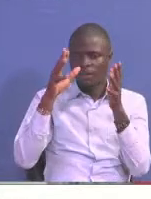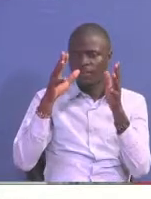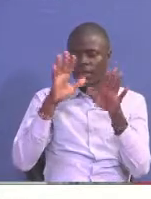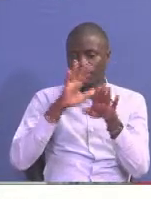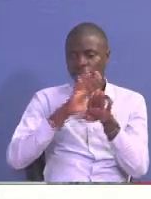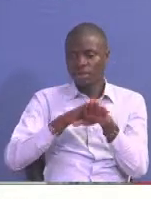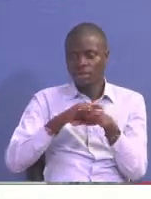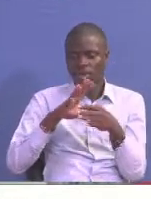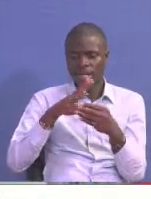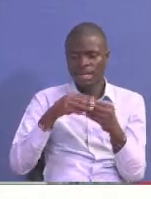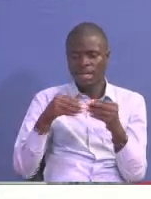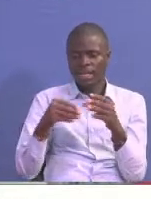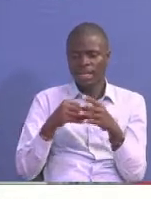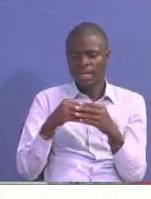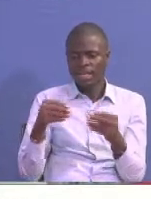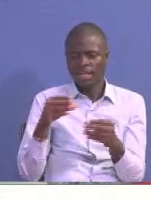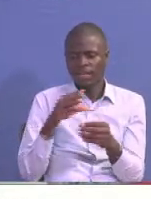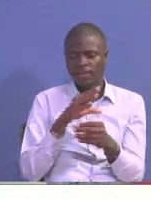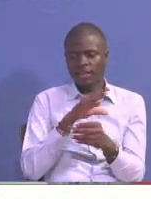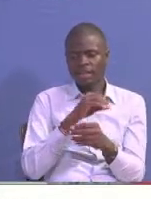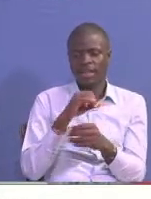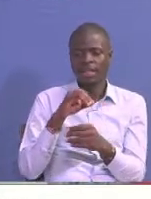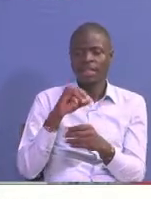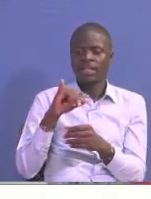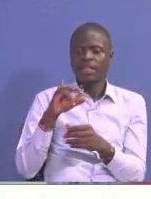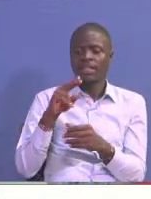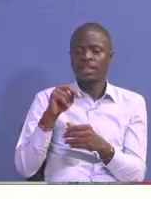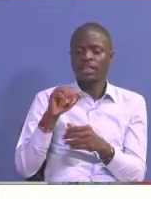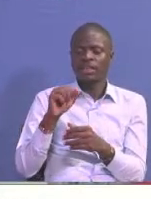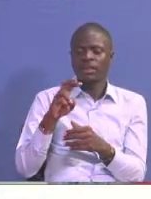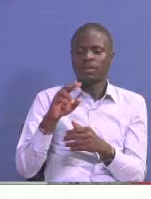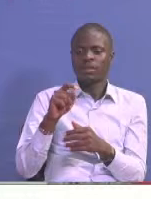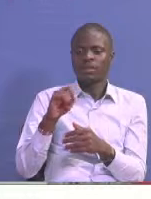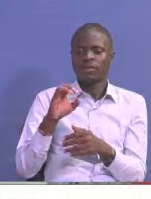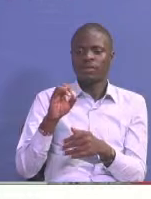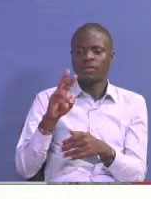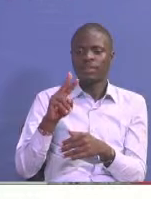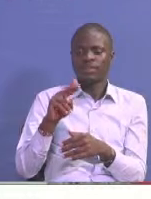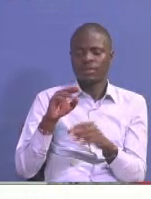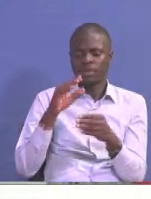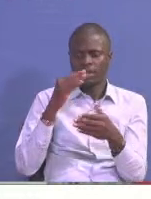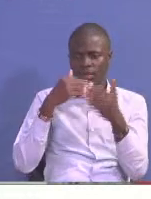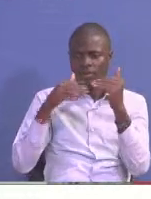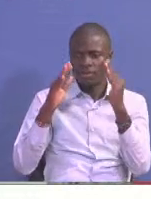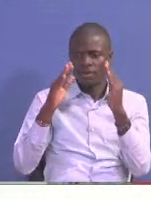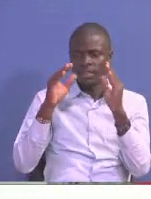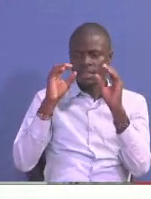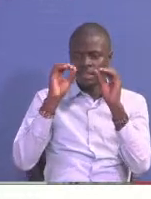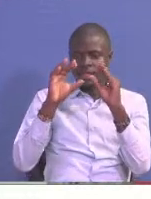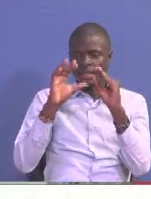emphasizes creativity and innovations in the university teaching and learning.